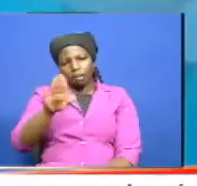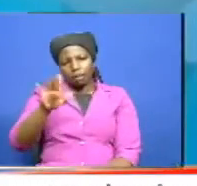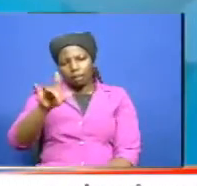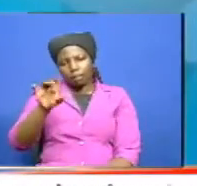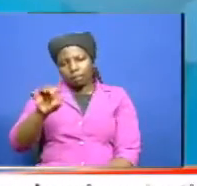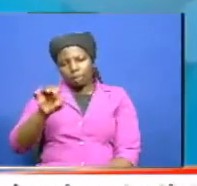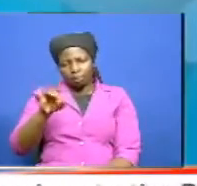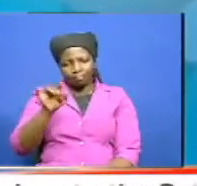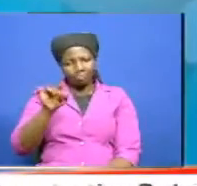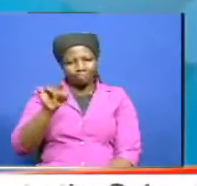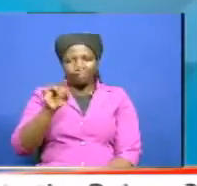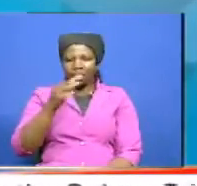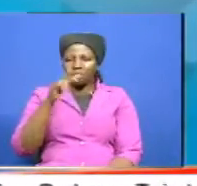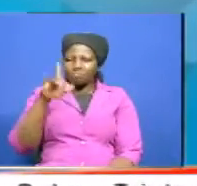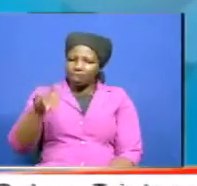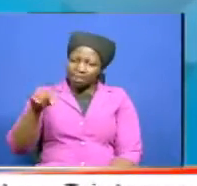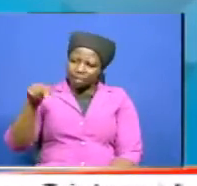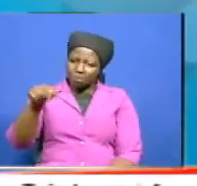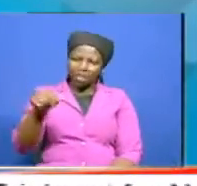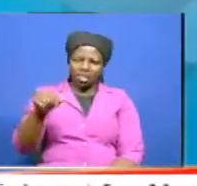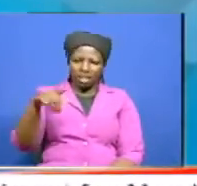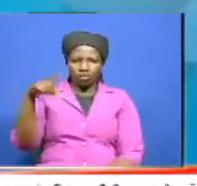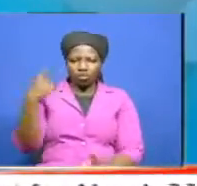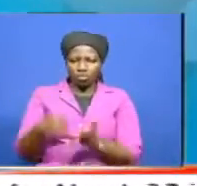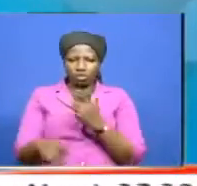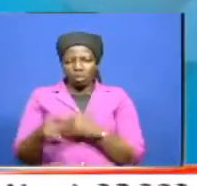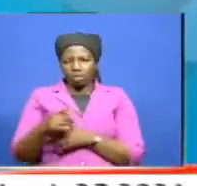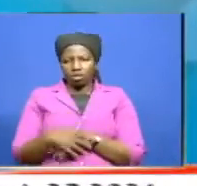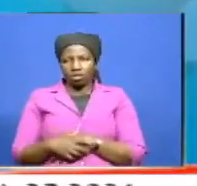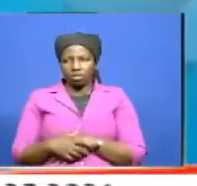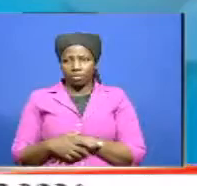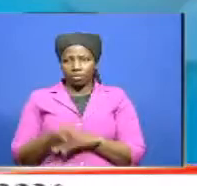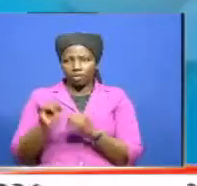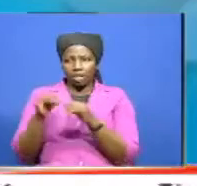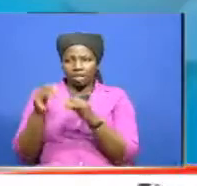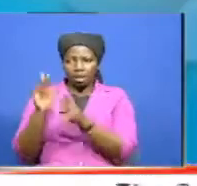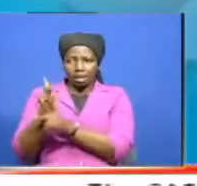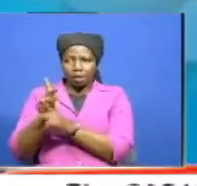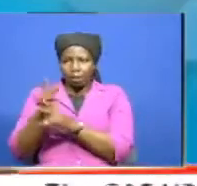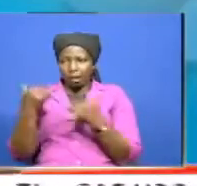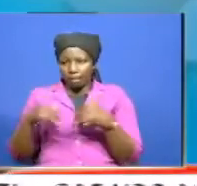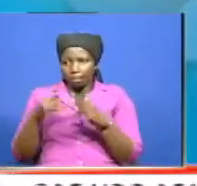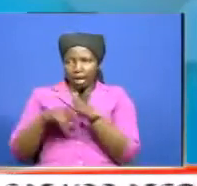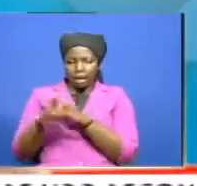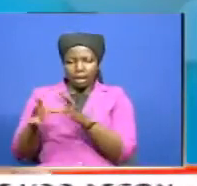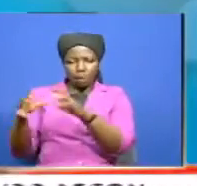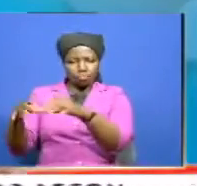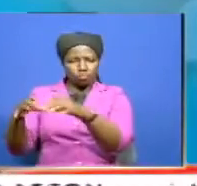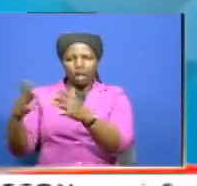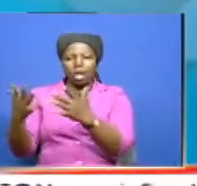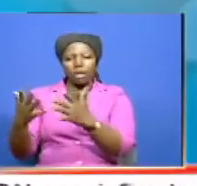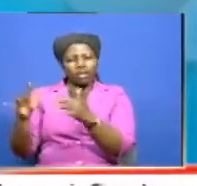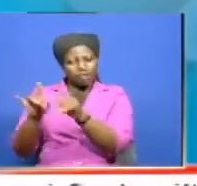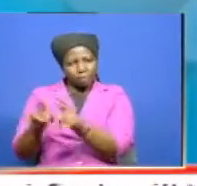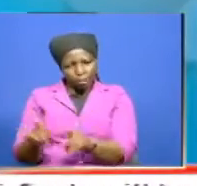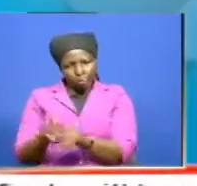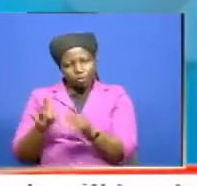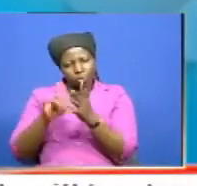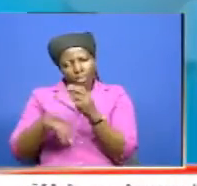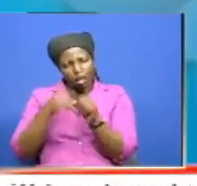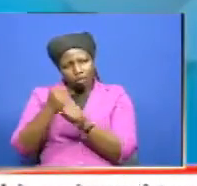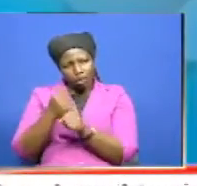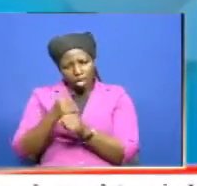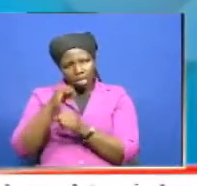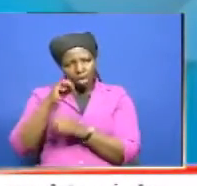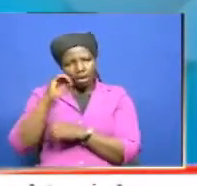bubble. If we had the way we would keep players in a bubble like what they're doing, you know, in Europe, and they do it with football and the Premier League, so you